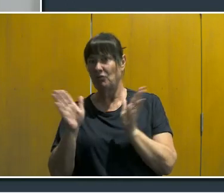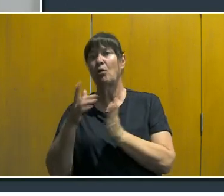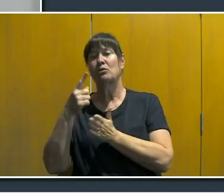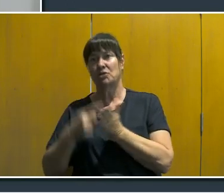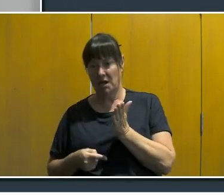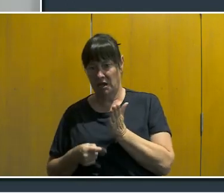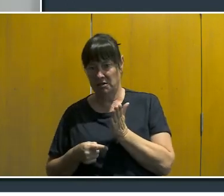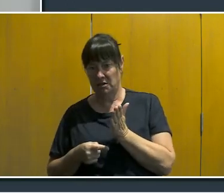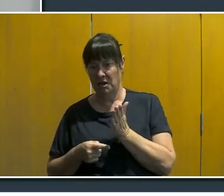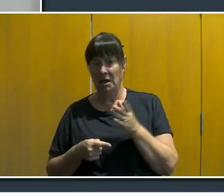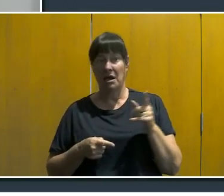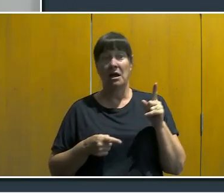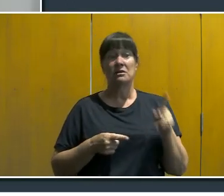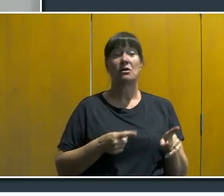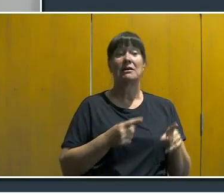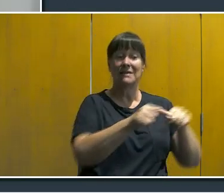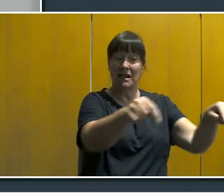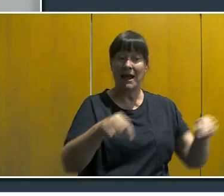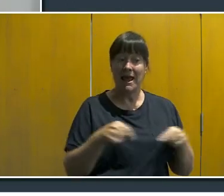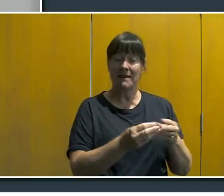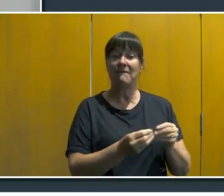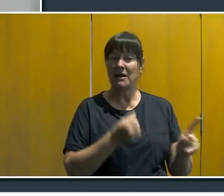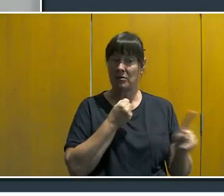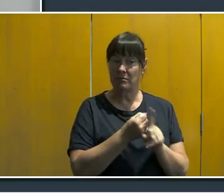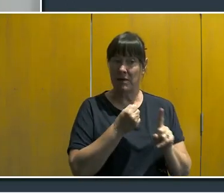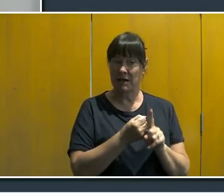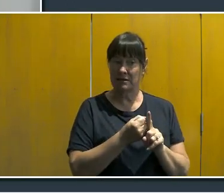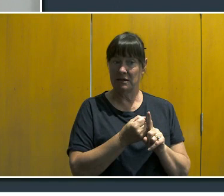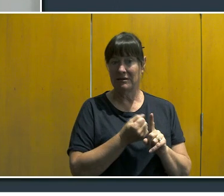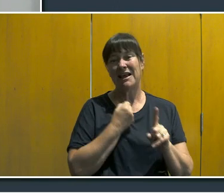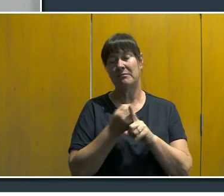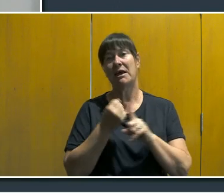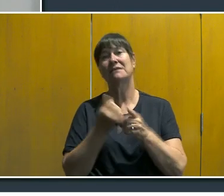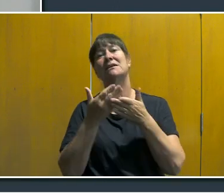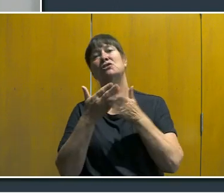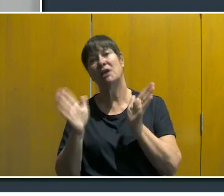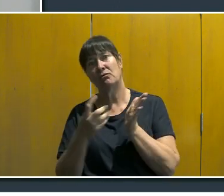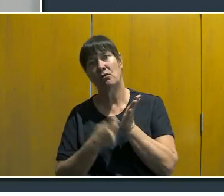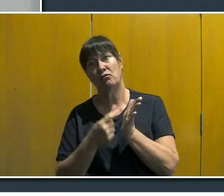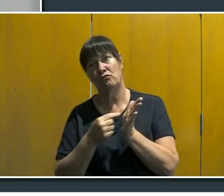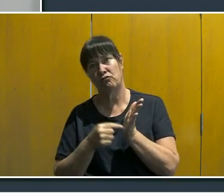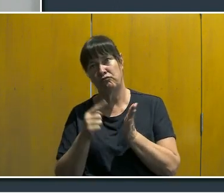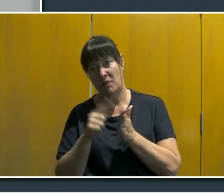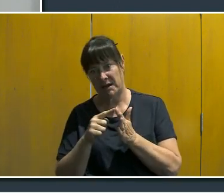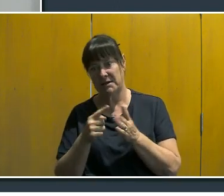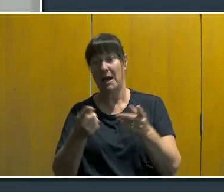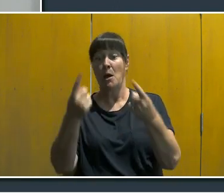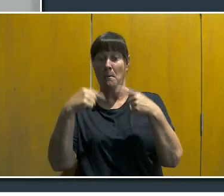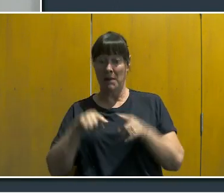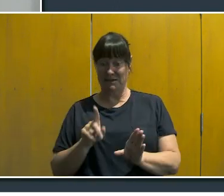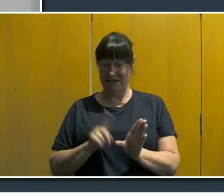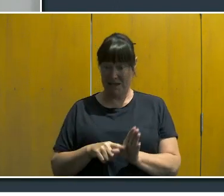land value impact across general rate, and our opportunity to alter the uniform general annual